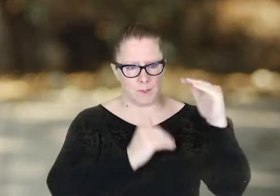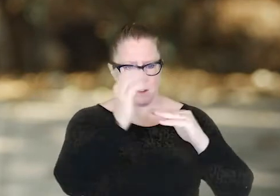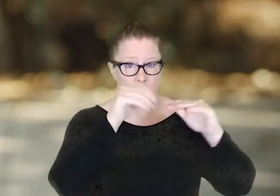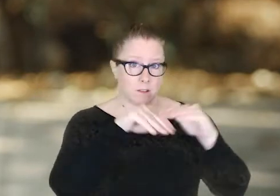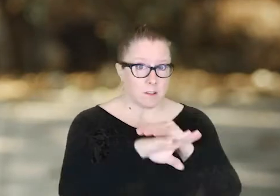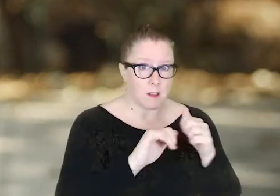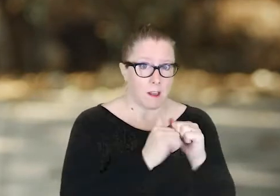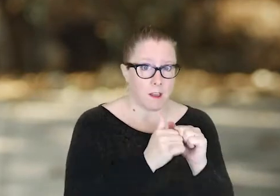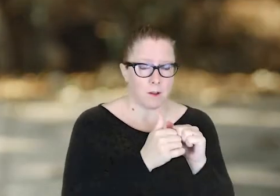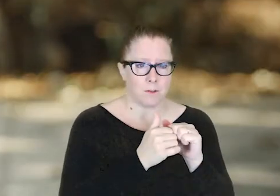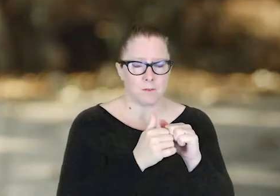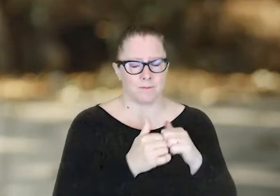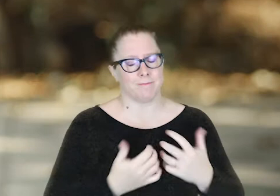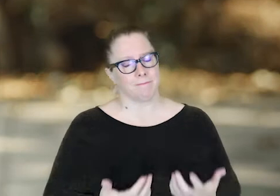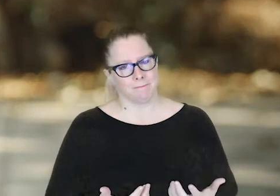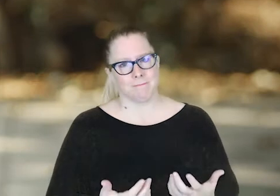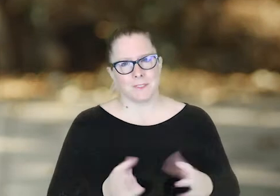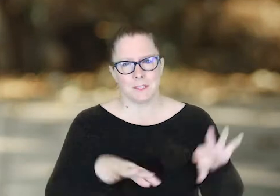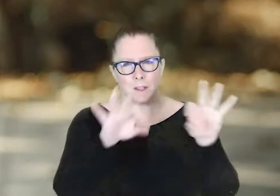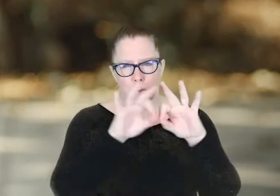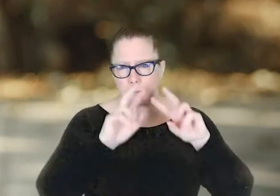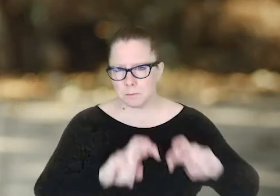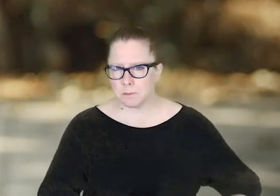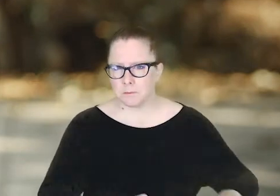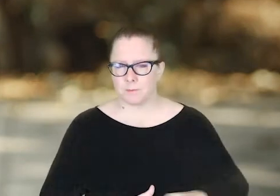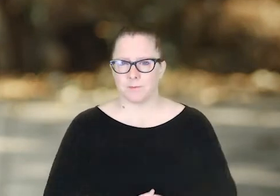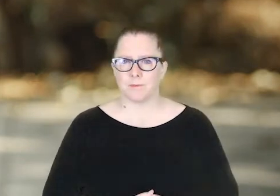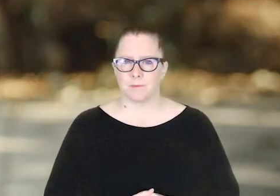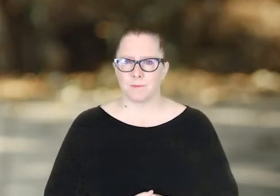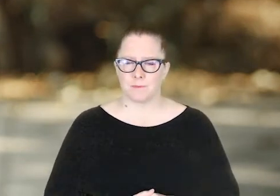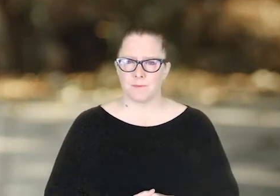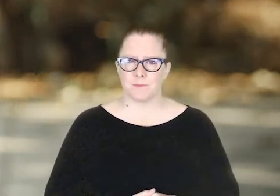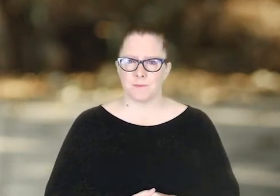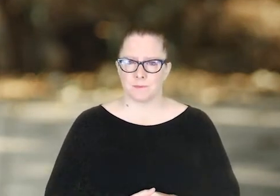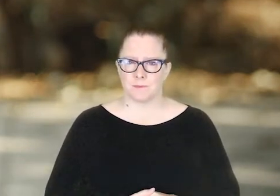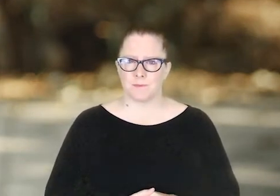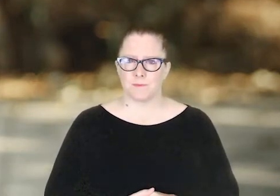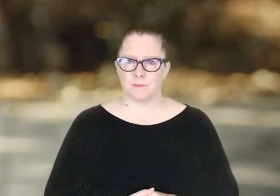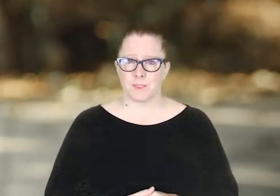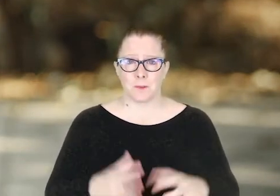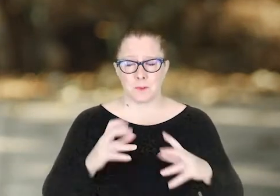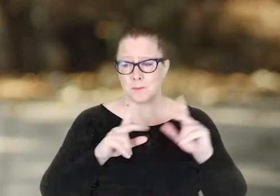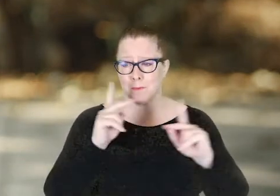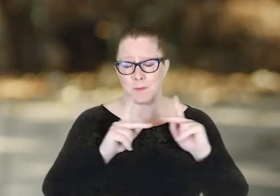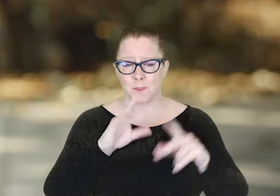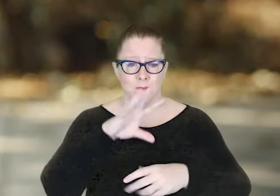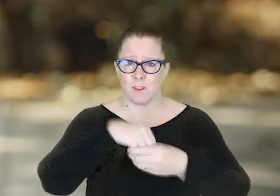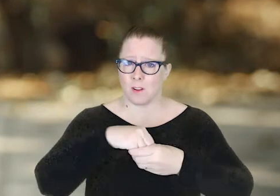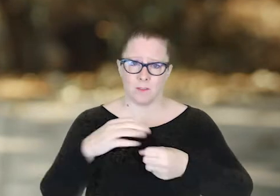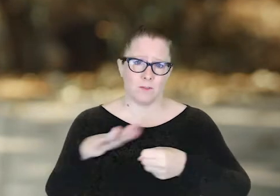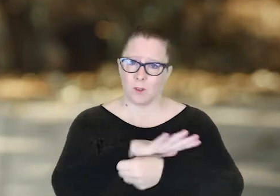in accessibility. But really what we're talking about is a cross-cutting issue that allow people to live and